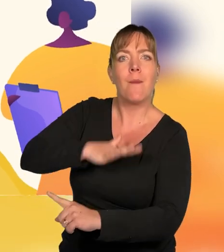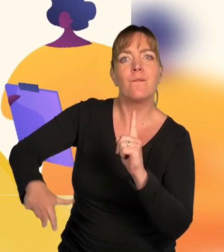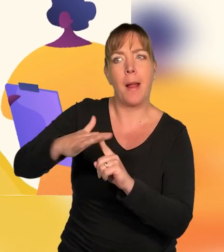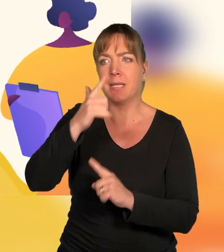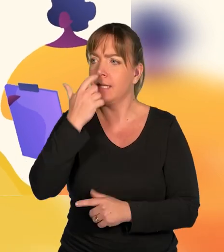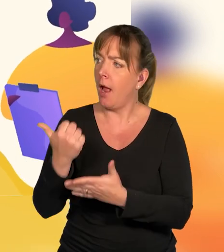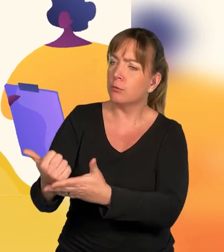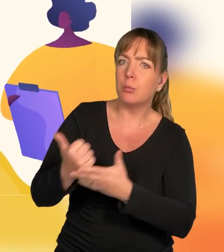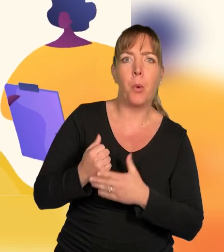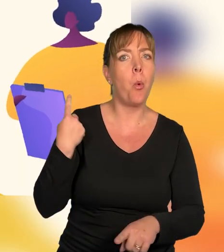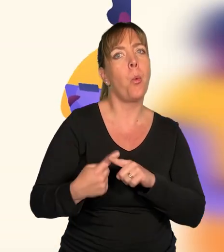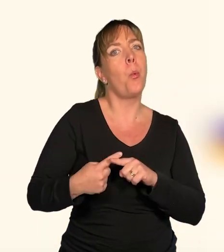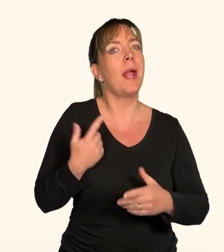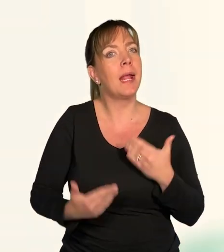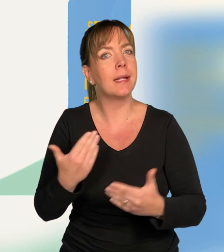need quickly.